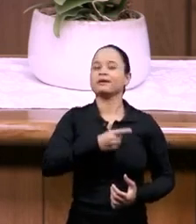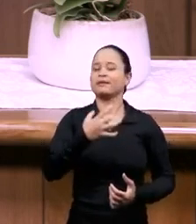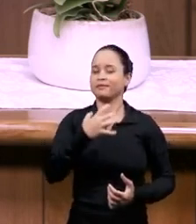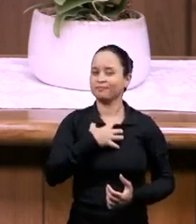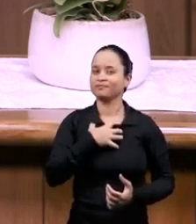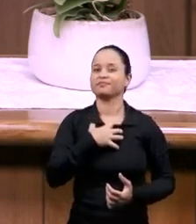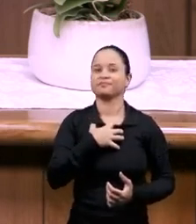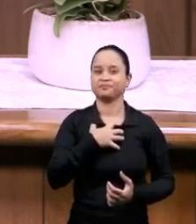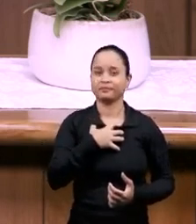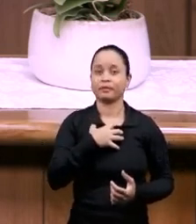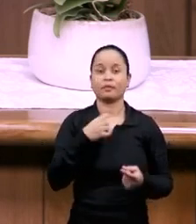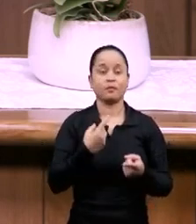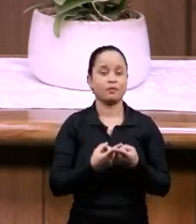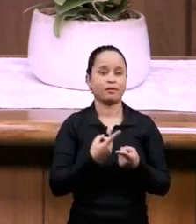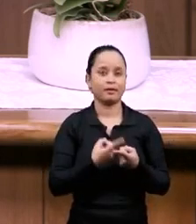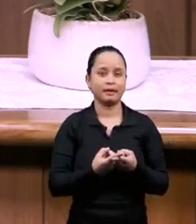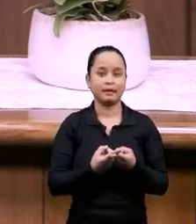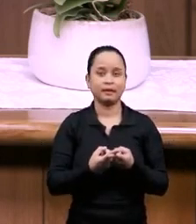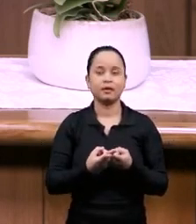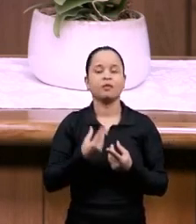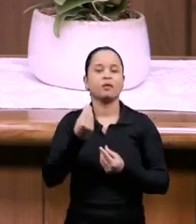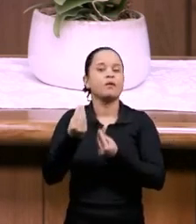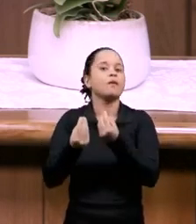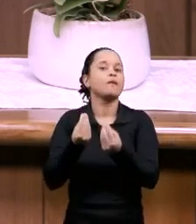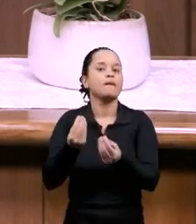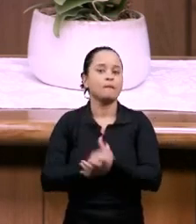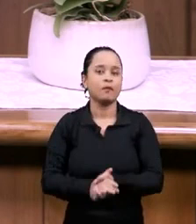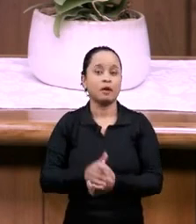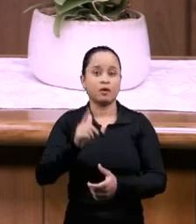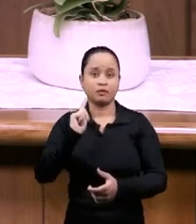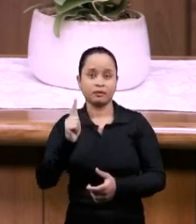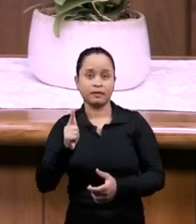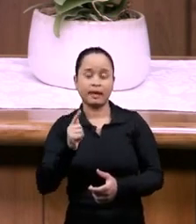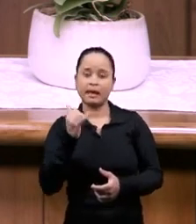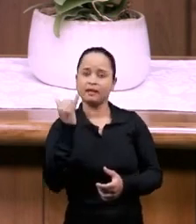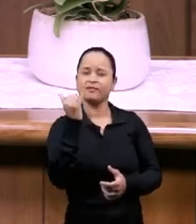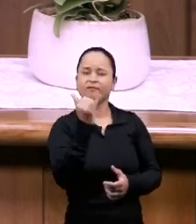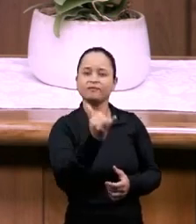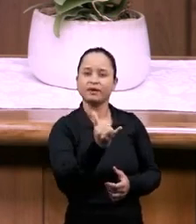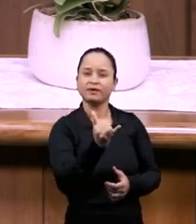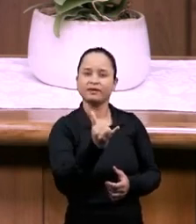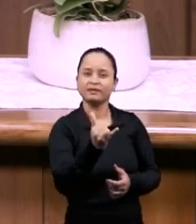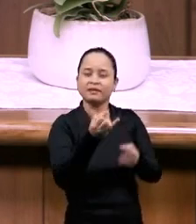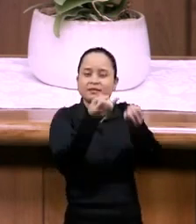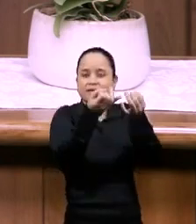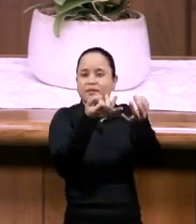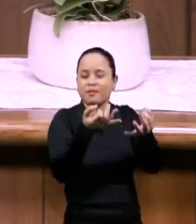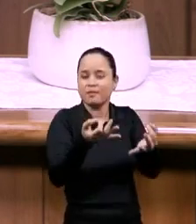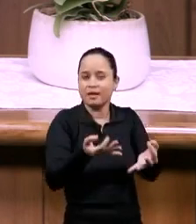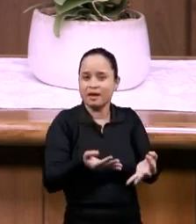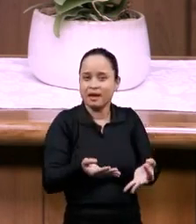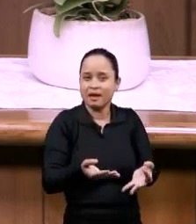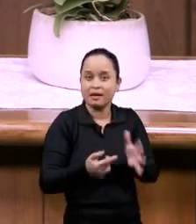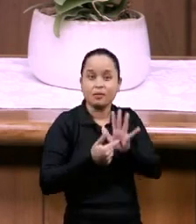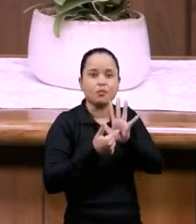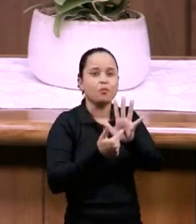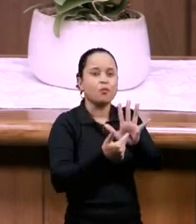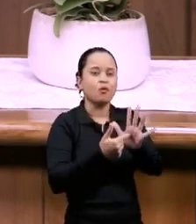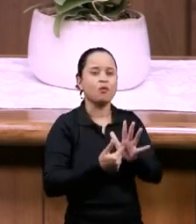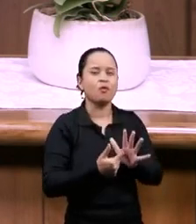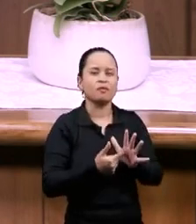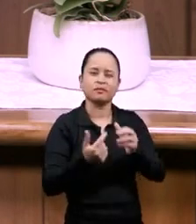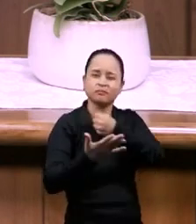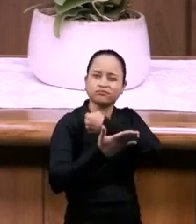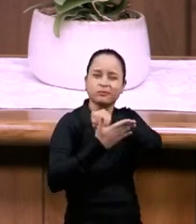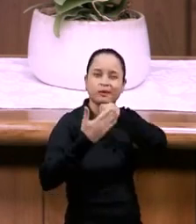speaks in respect of his word for our sister, our beloved sister, Dona Jurama.